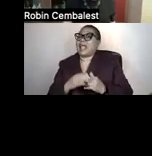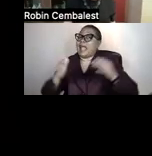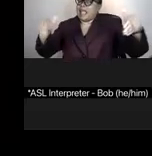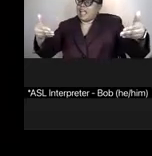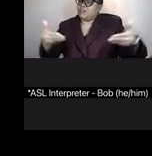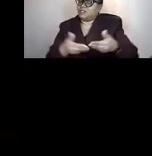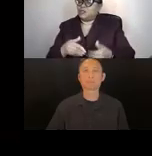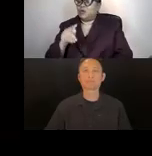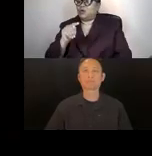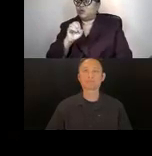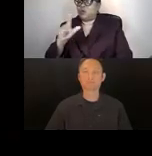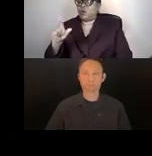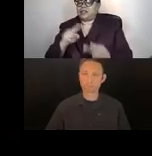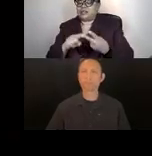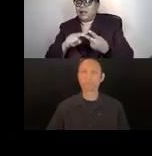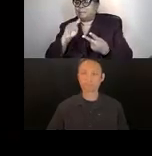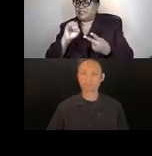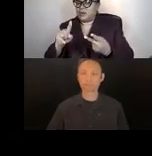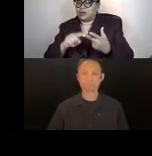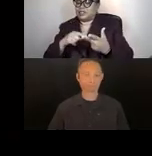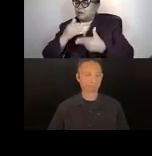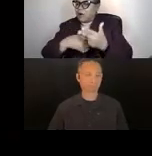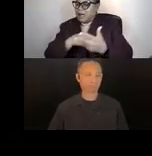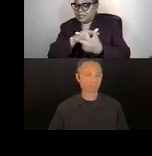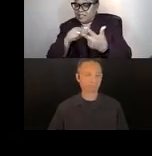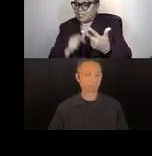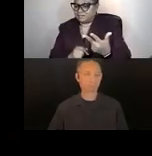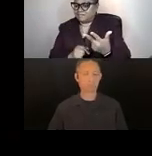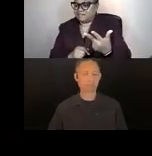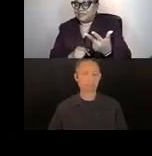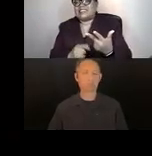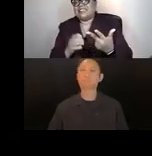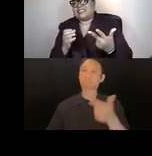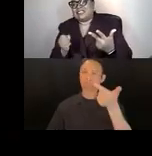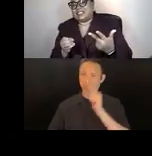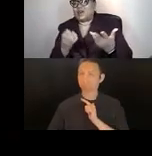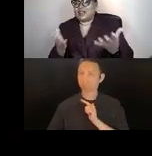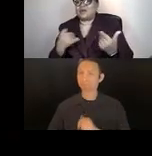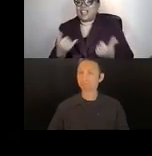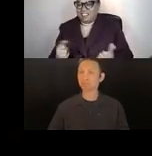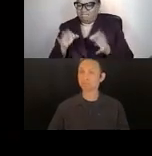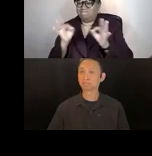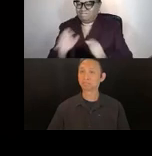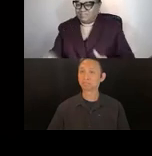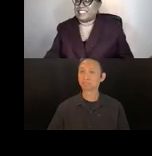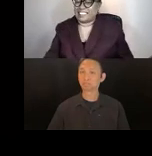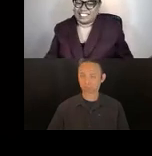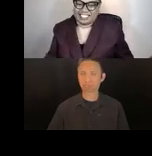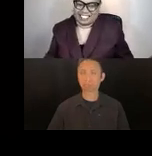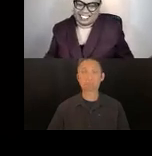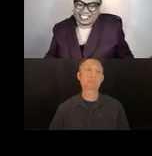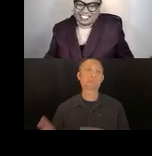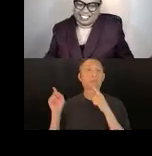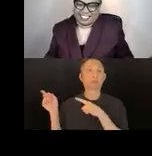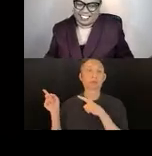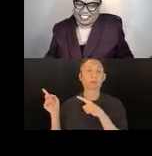Introduce tools, materials, and process. So here we have Simone Lee.